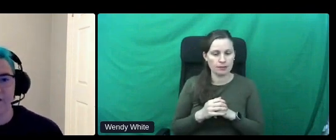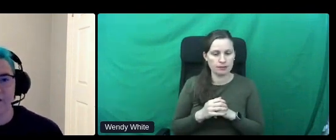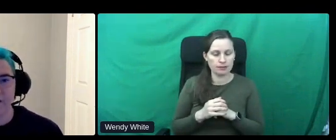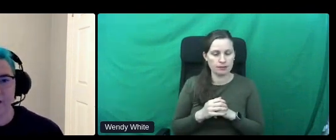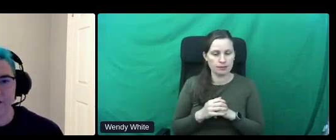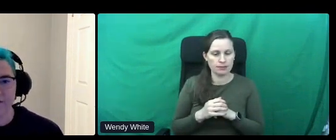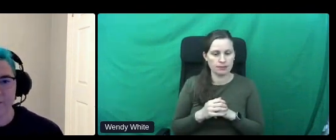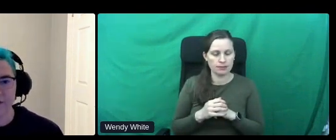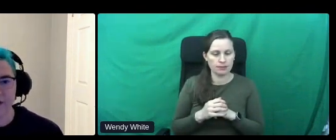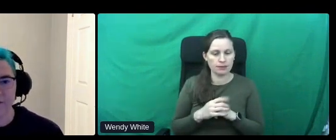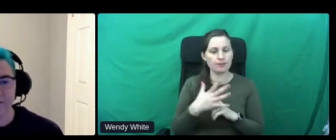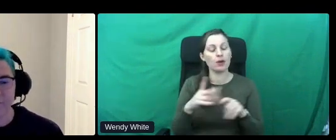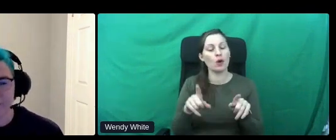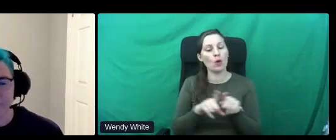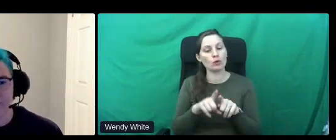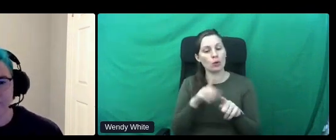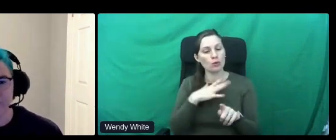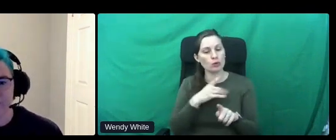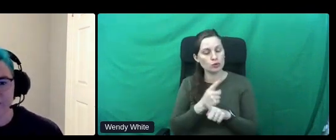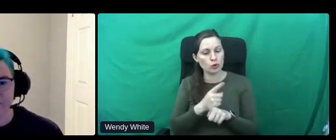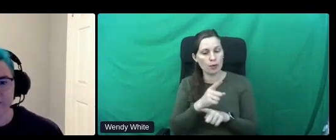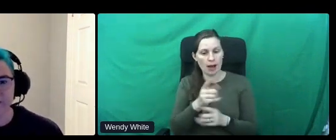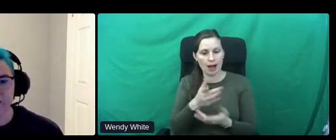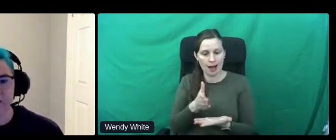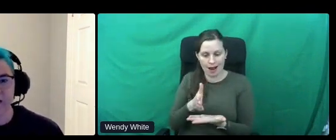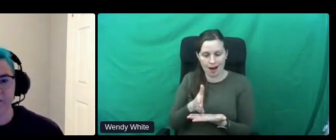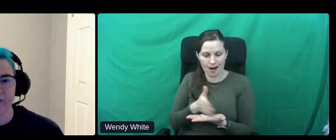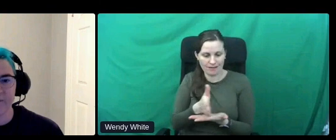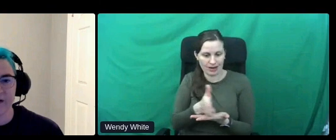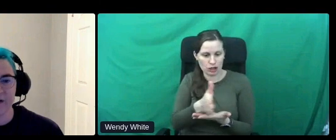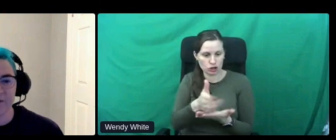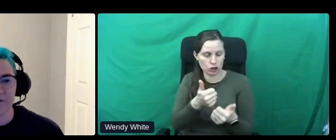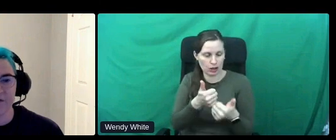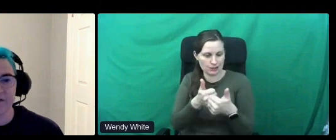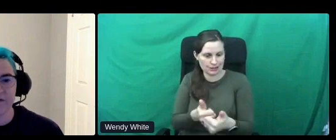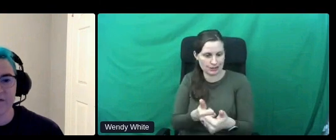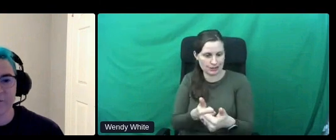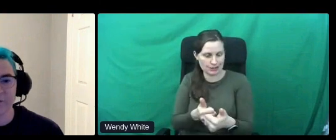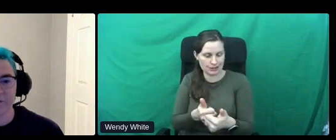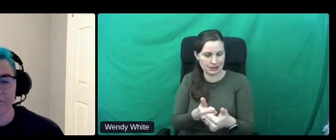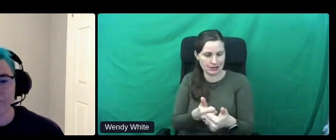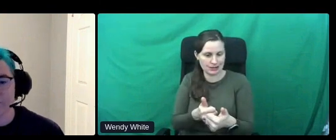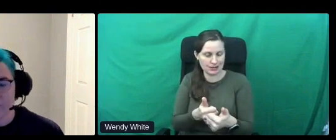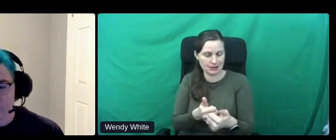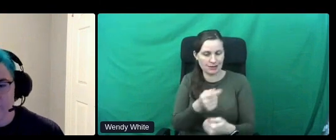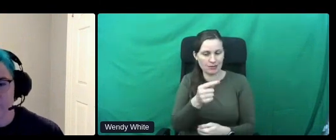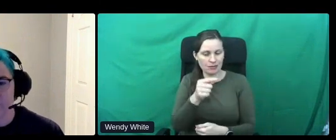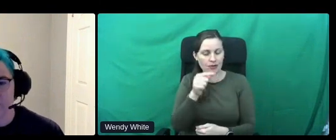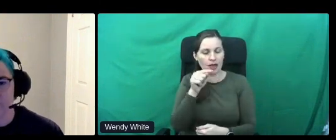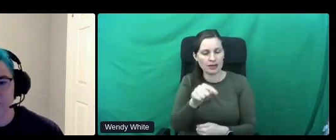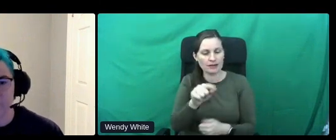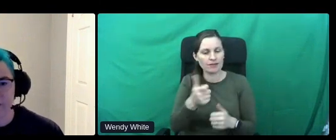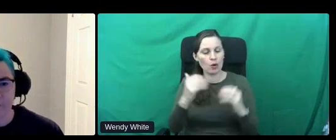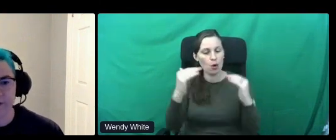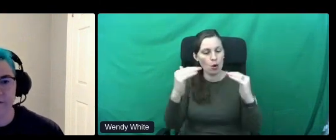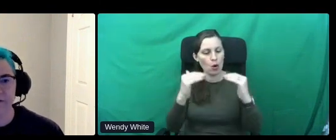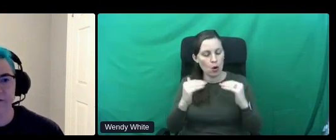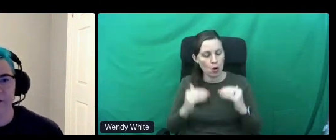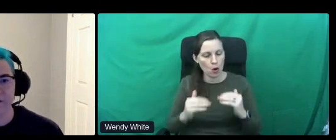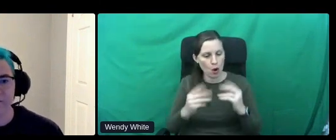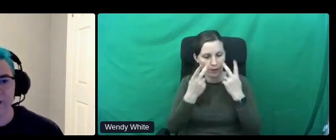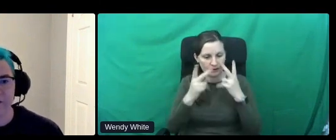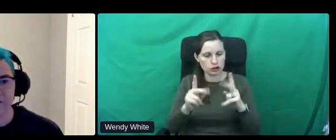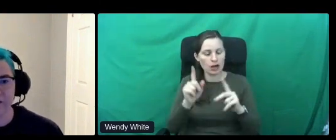And then I also want to talk a little bit about navigation assist as we wrap down. This is for low vision and blind